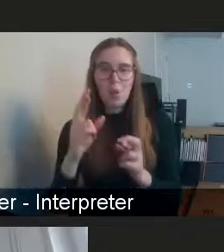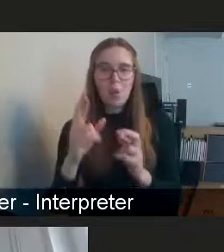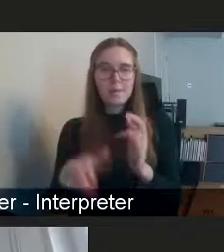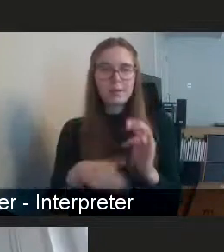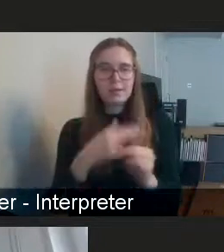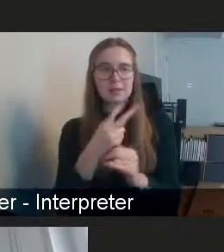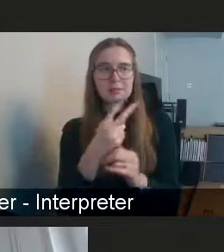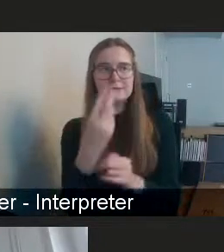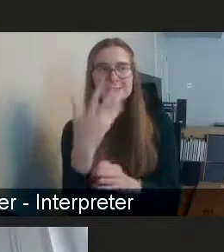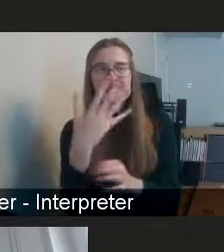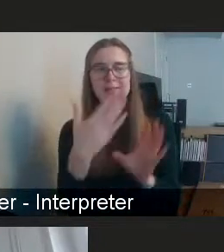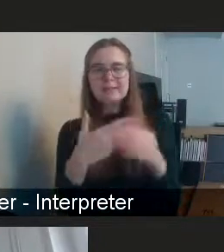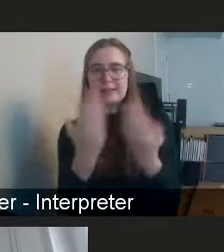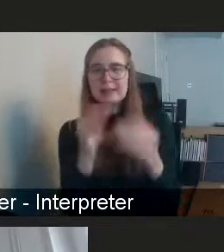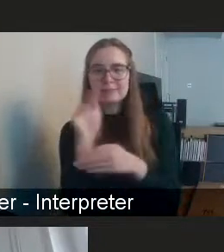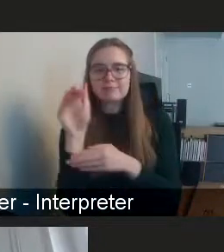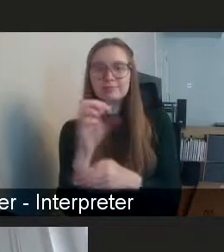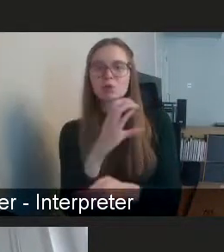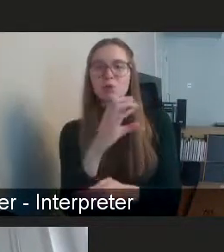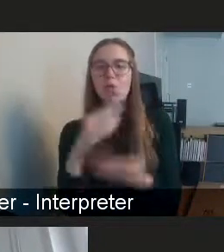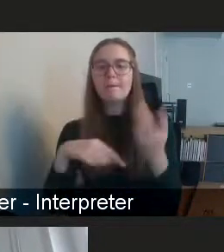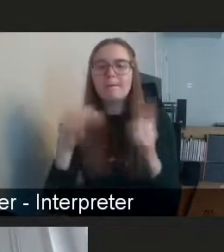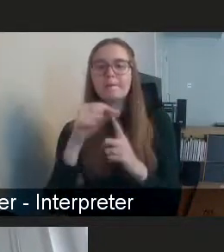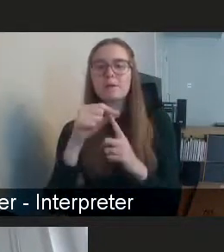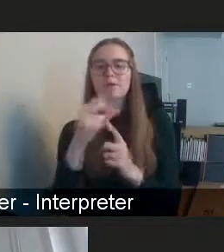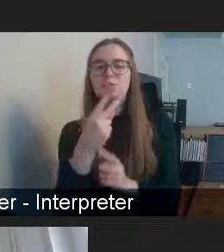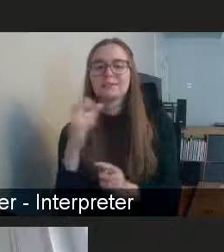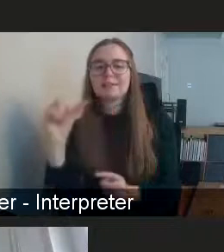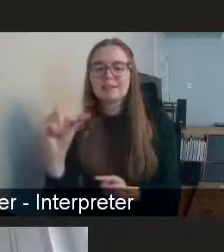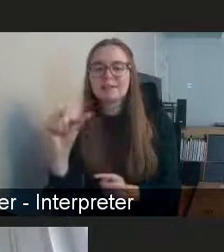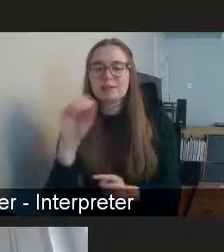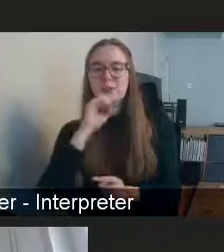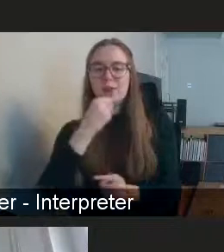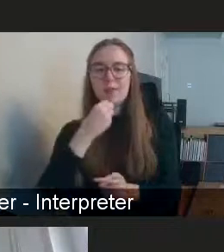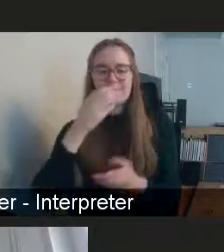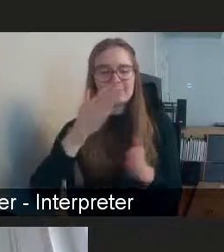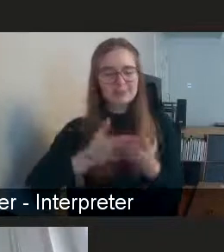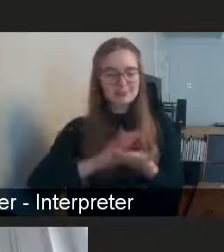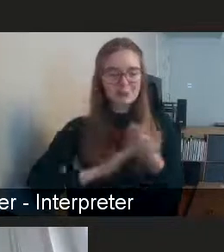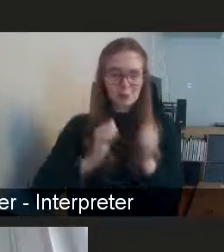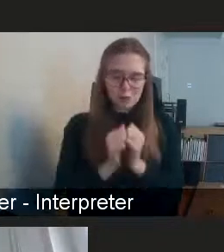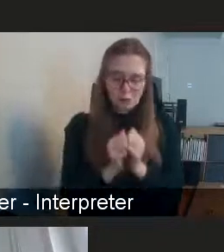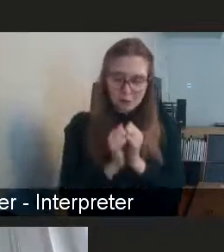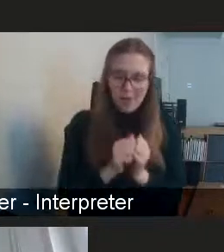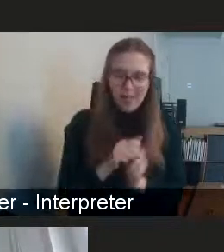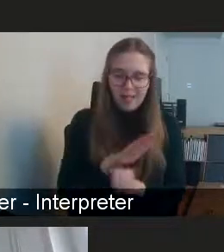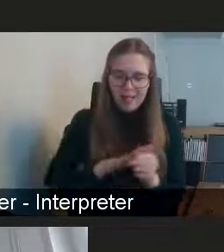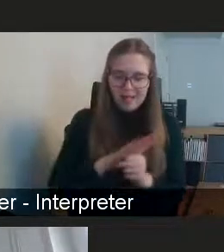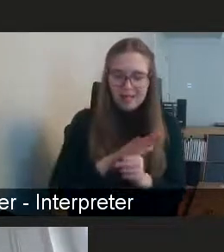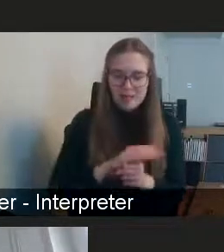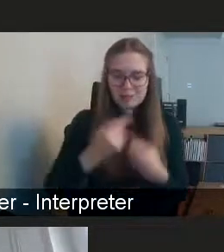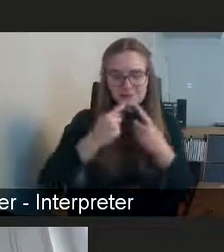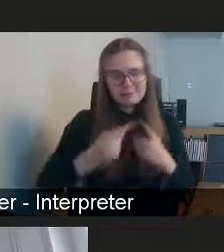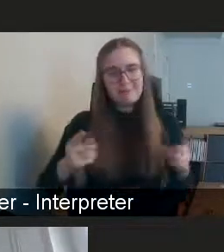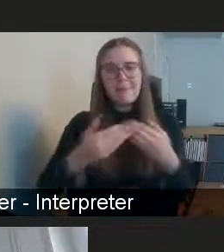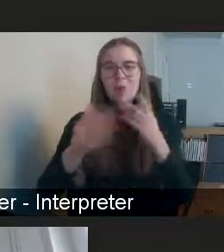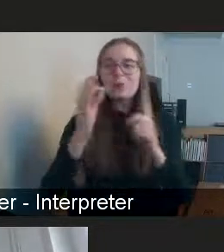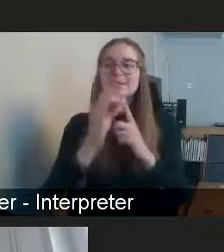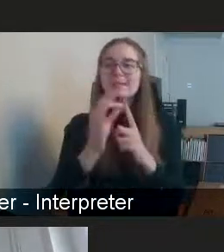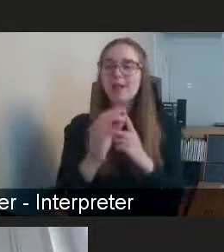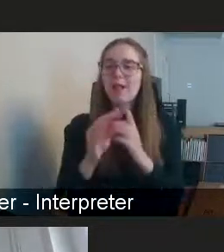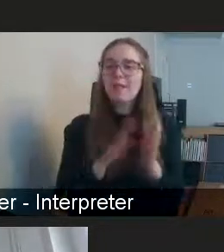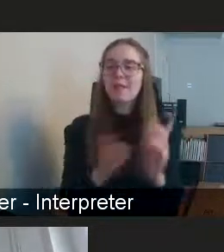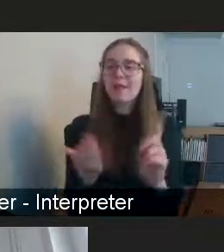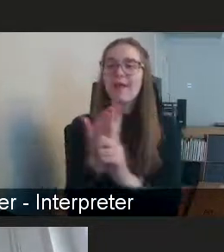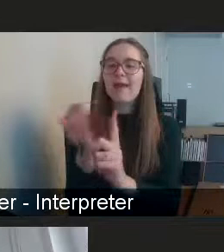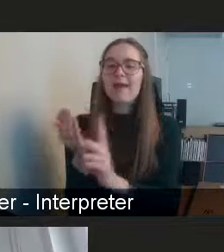10 days time, I think we should be able in a position to announce a bit more detail about the direction and how it will actually